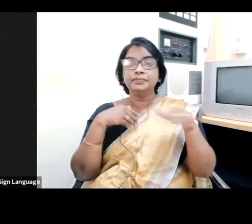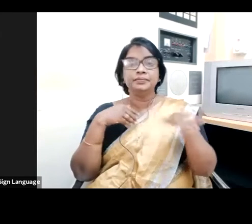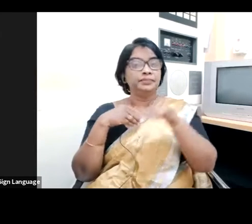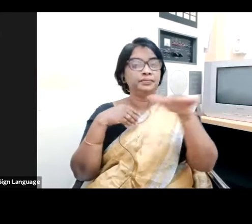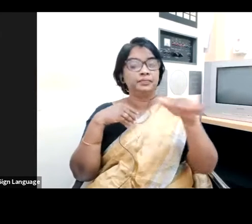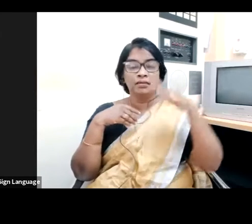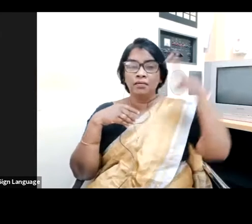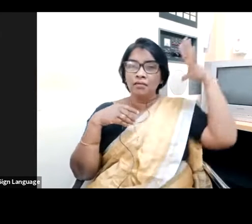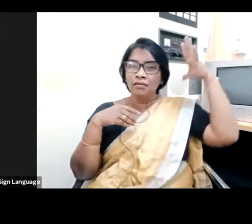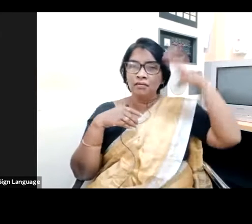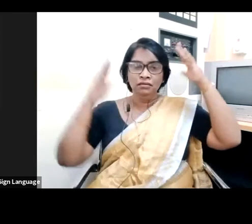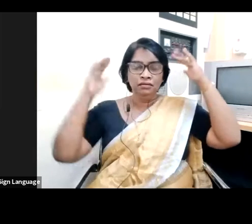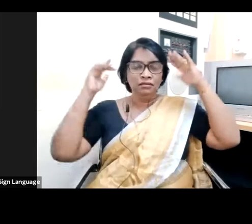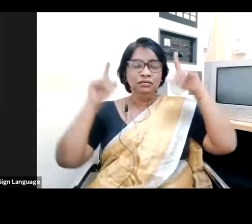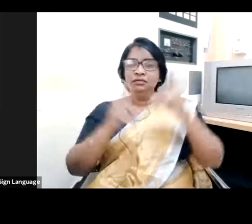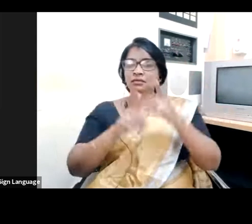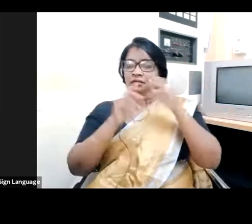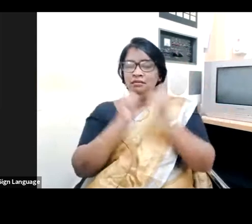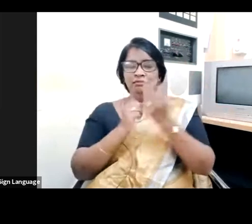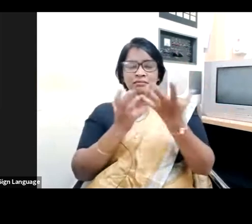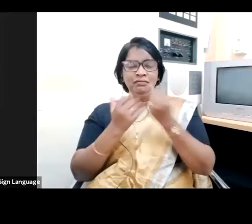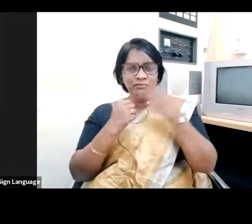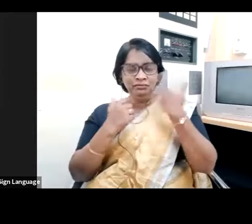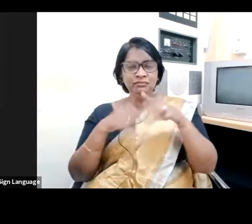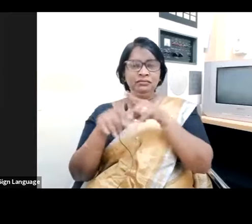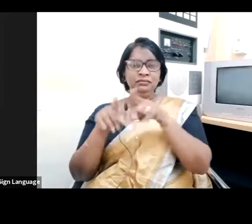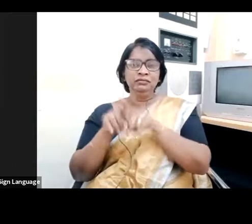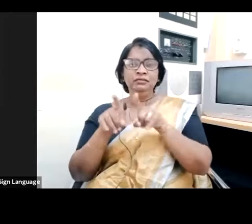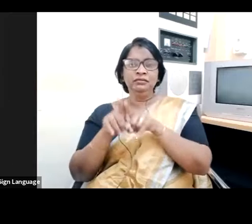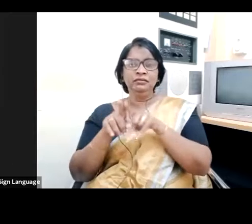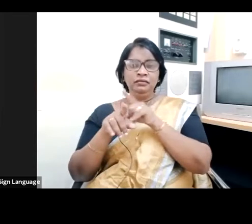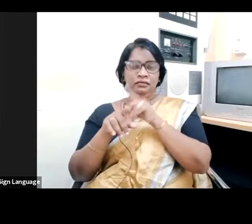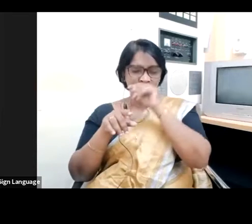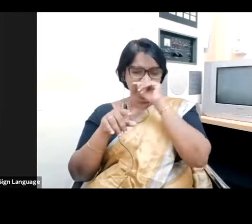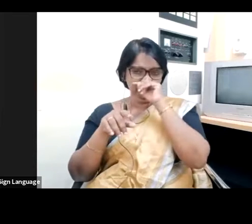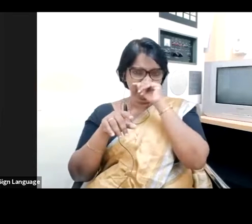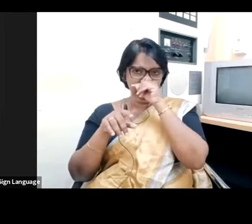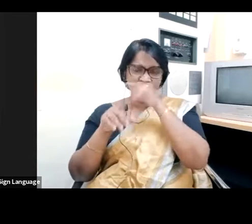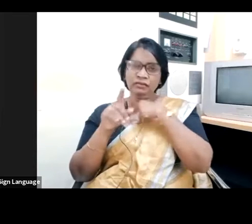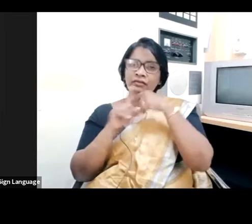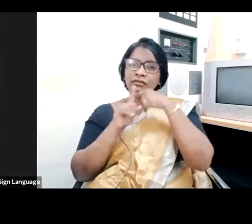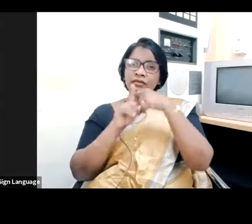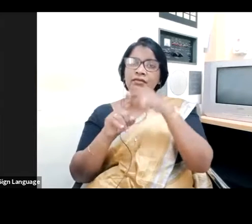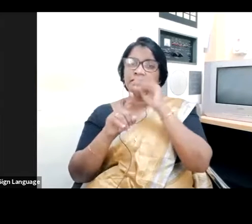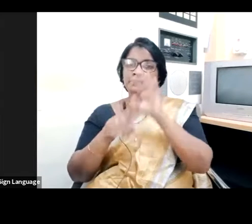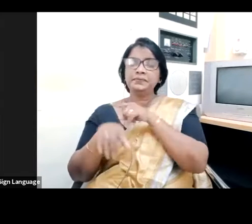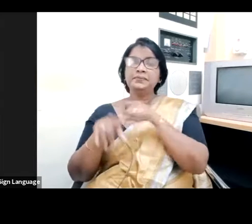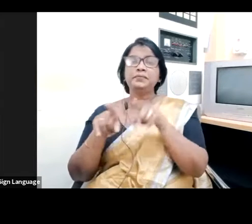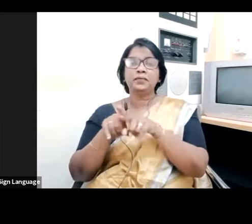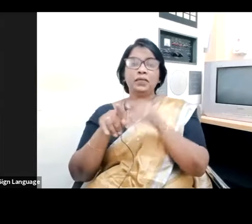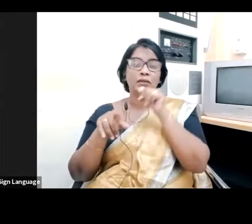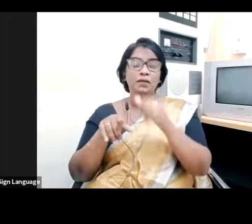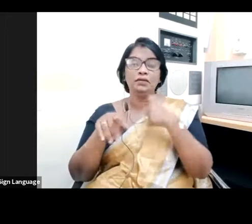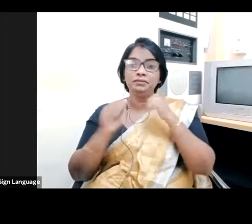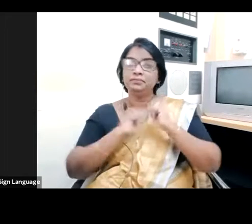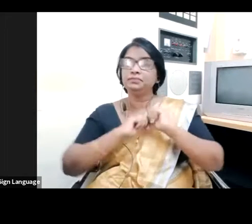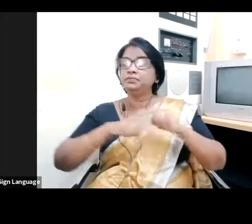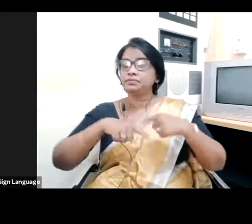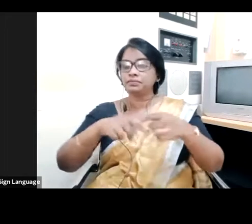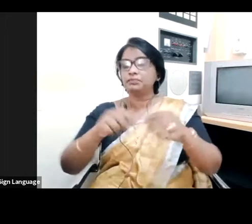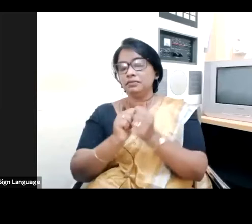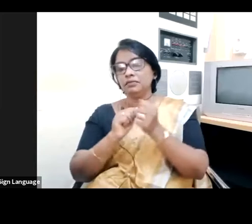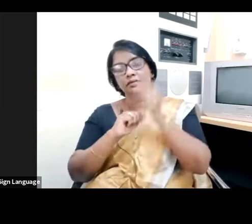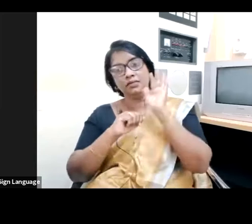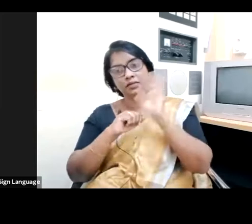and science-based target was verified and approved. So this is our journey, Hilly's Plantations journey to net zero.